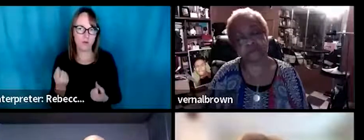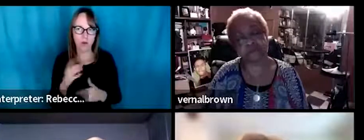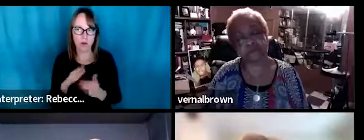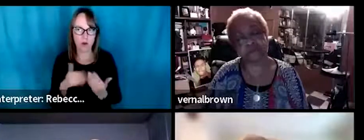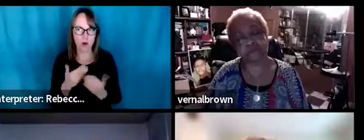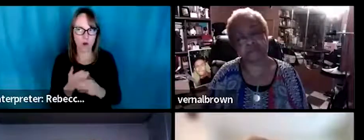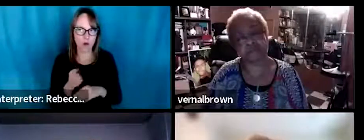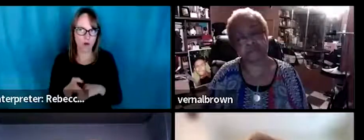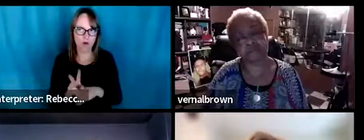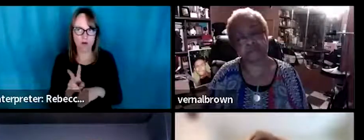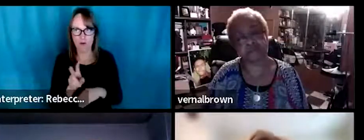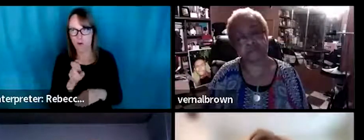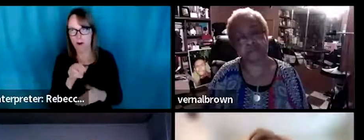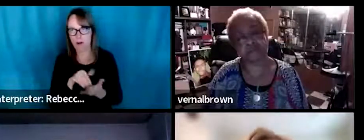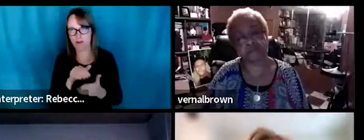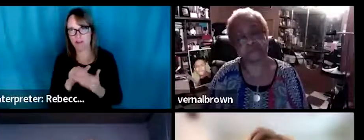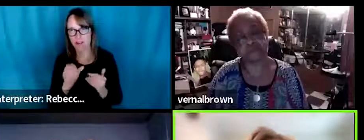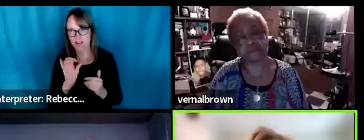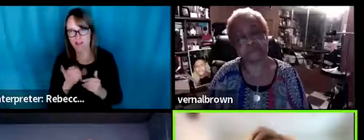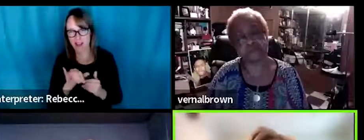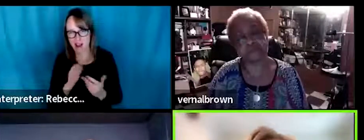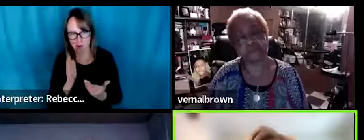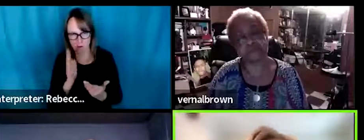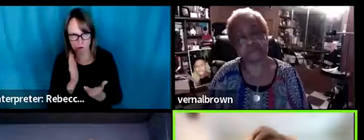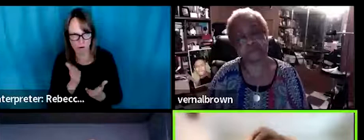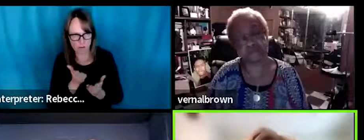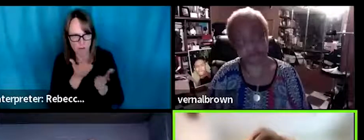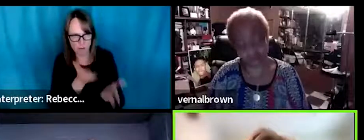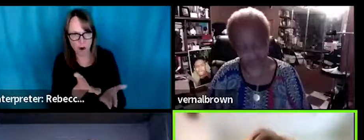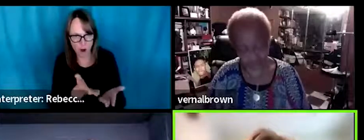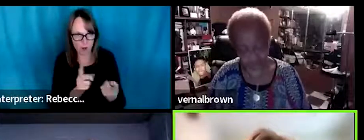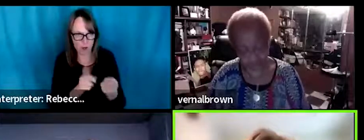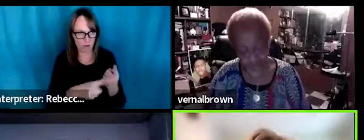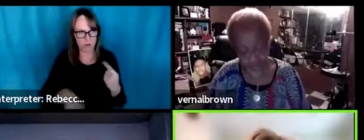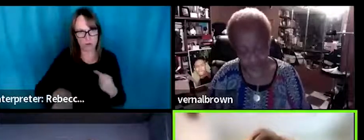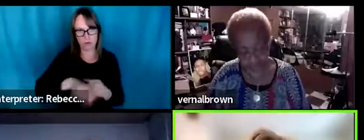Thank you. Are there any other comments?